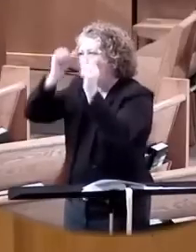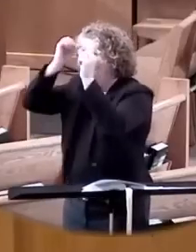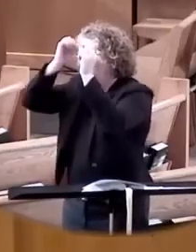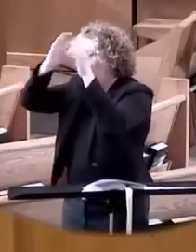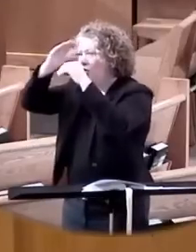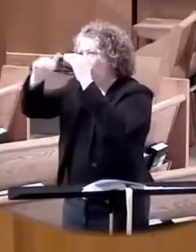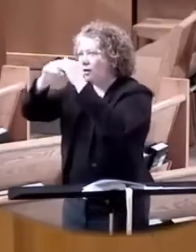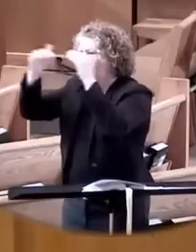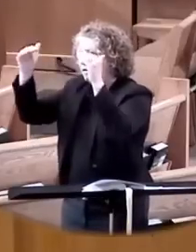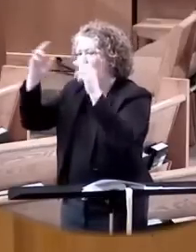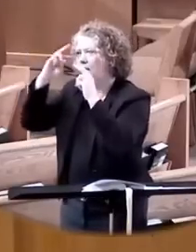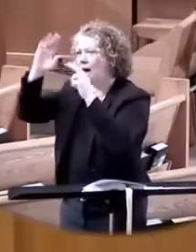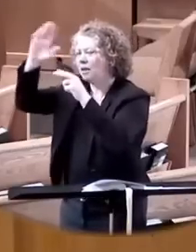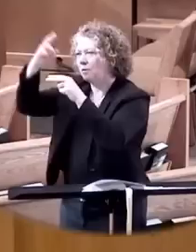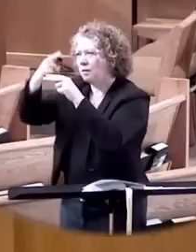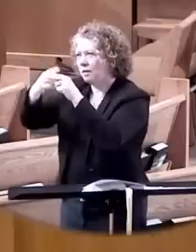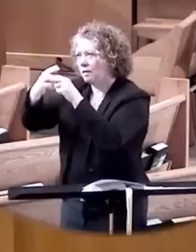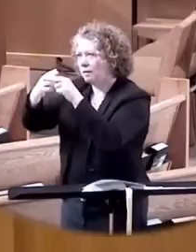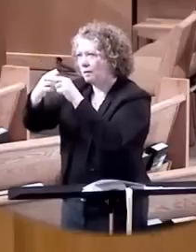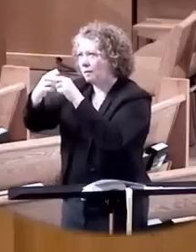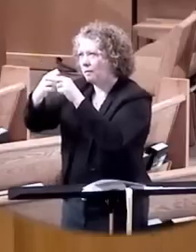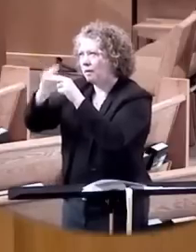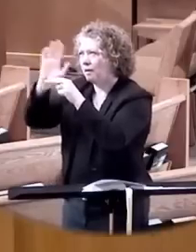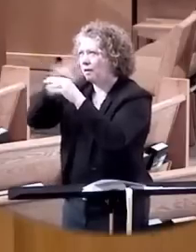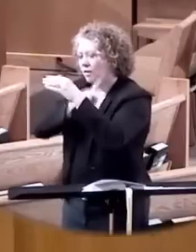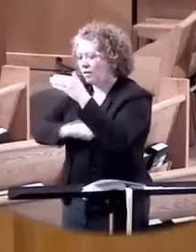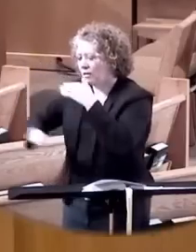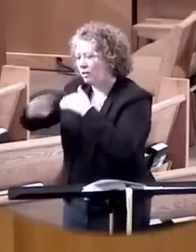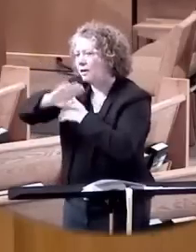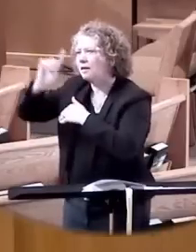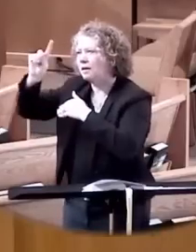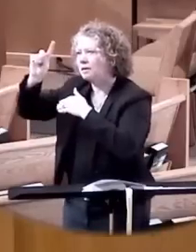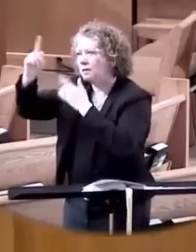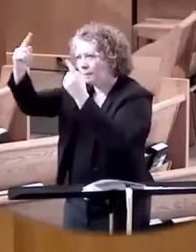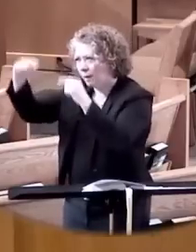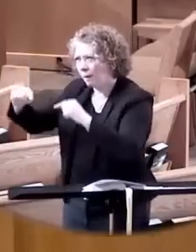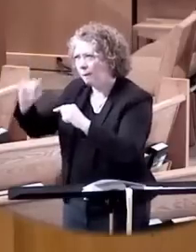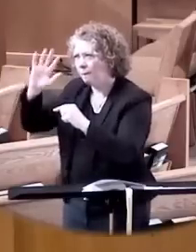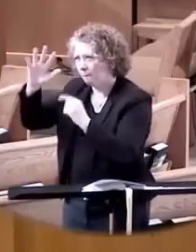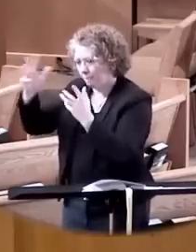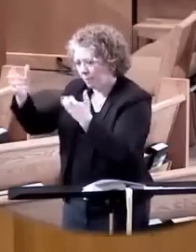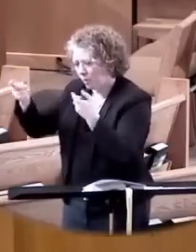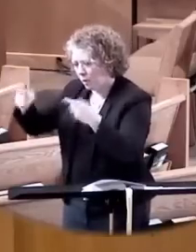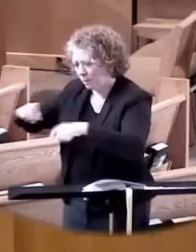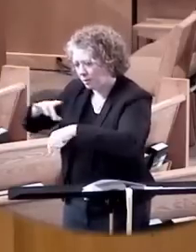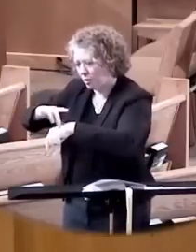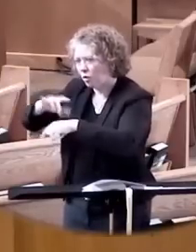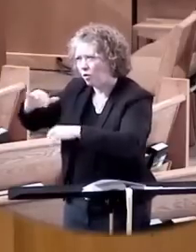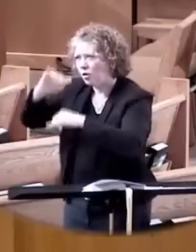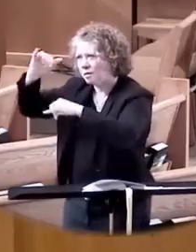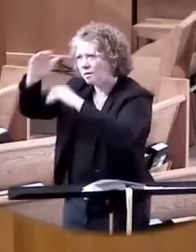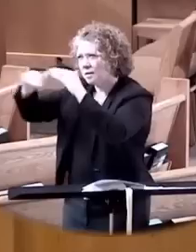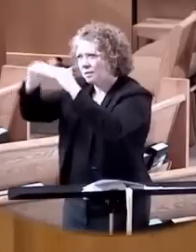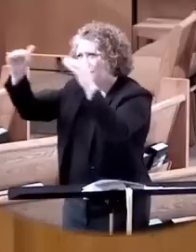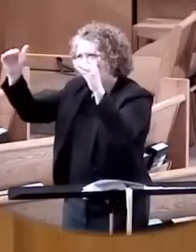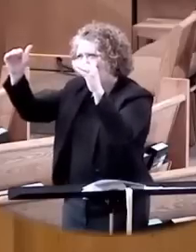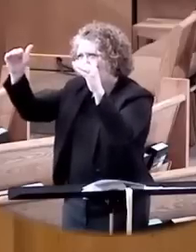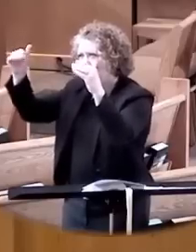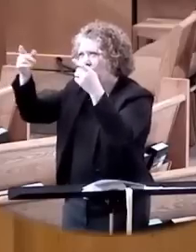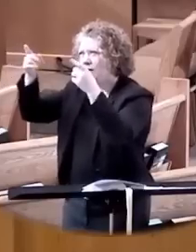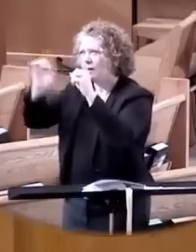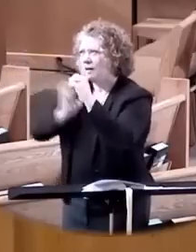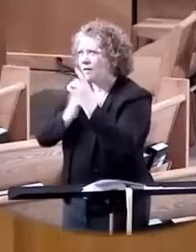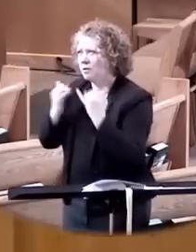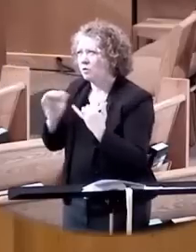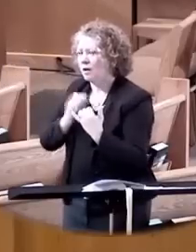Father, who art in heaven, hallowed be thy name. Thy kingdom come, thy will be done,